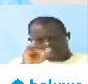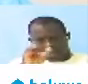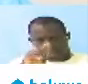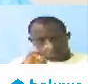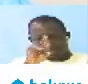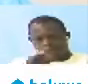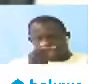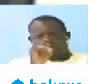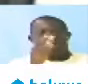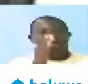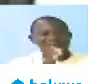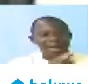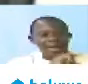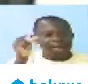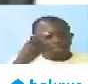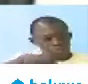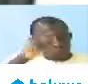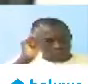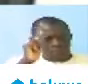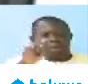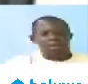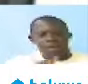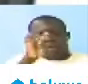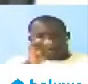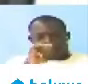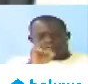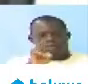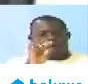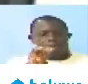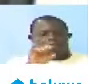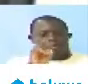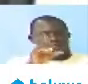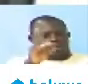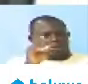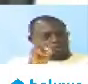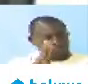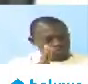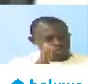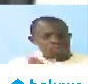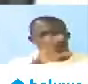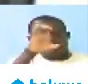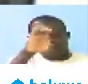But his real name is Mamadou Cisse and he's from Nyomi.